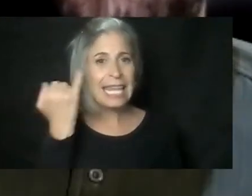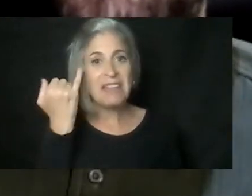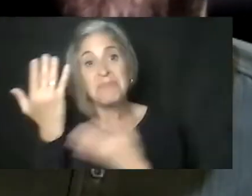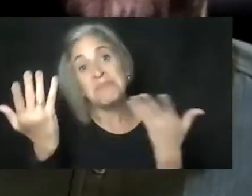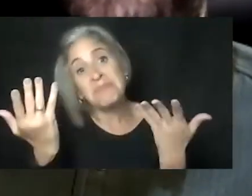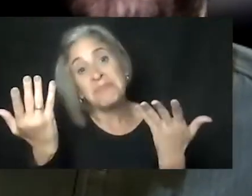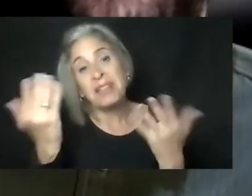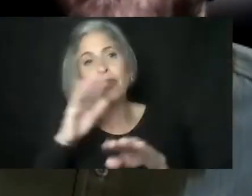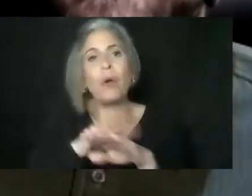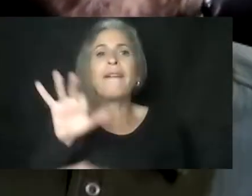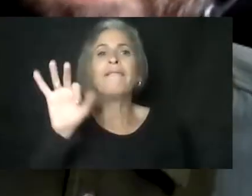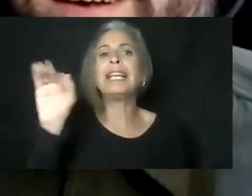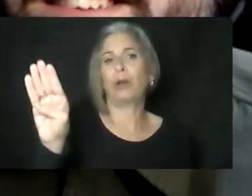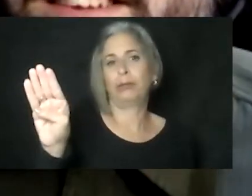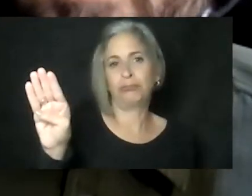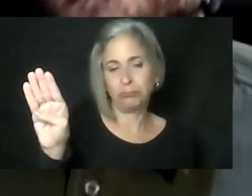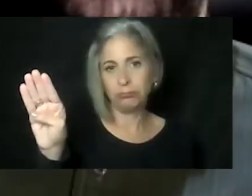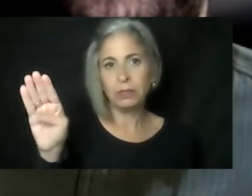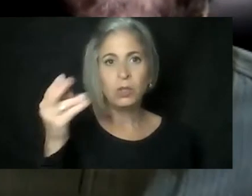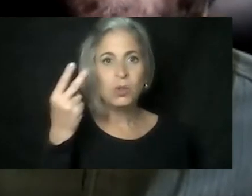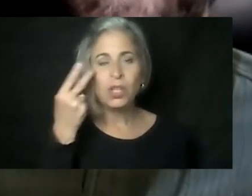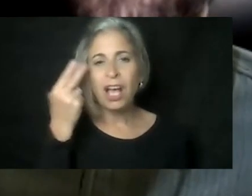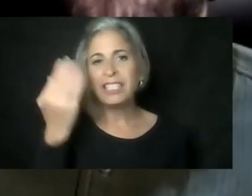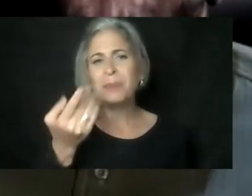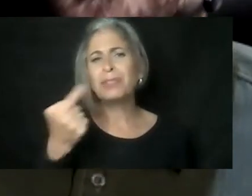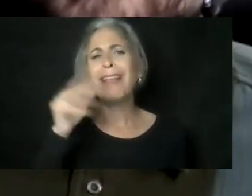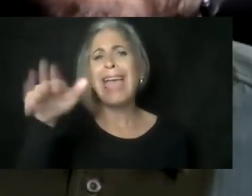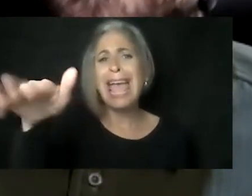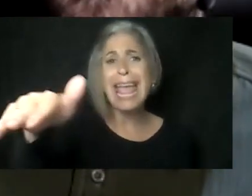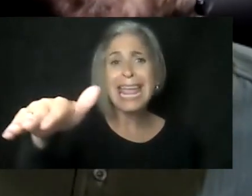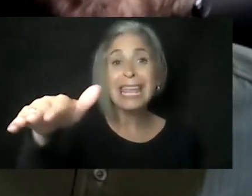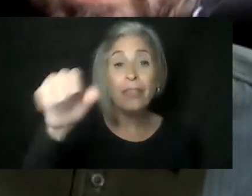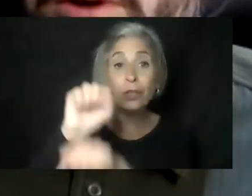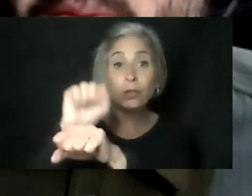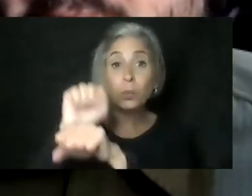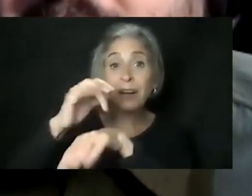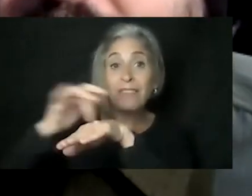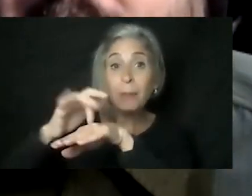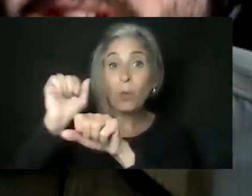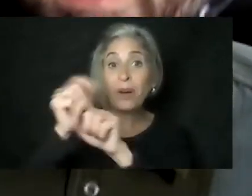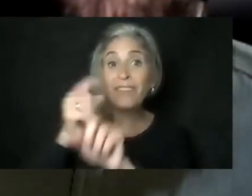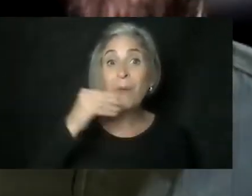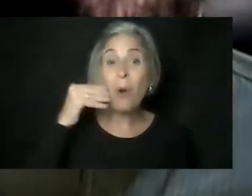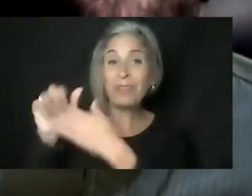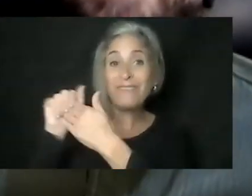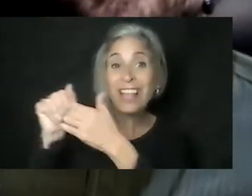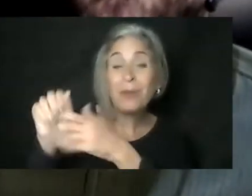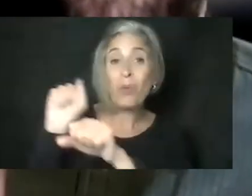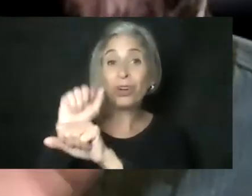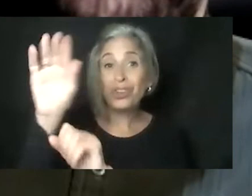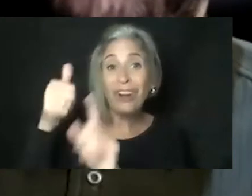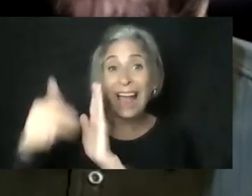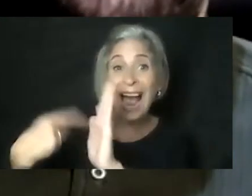went on Facebook and saw someone saying, hey, there's work available, you can work from home and it's flexible and you can work at your own